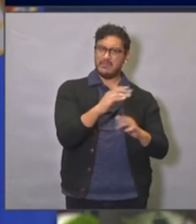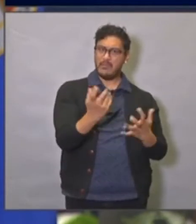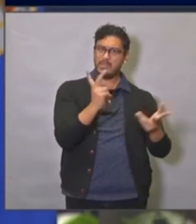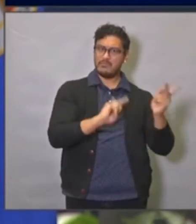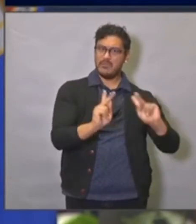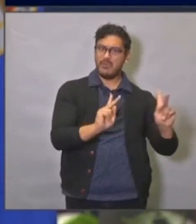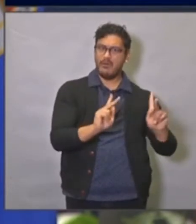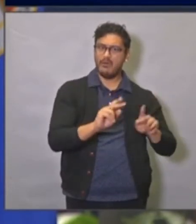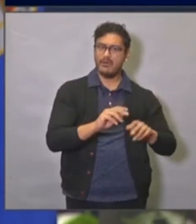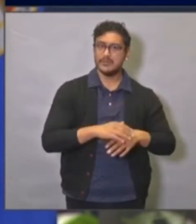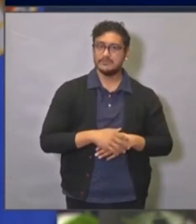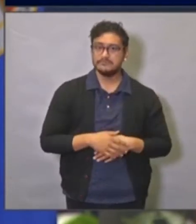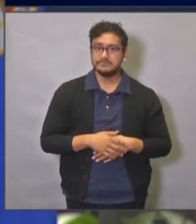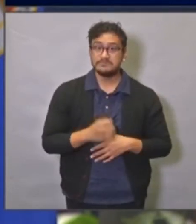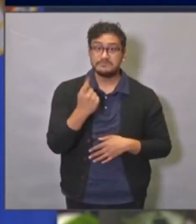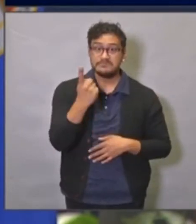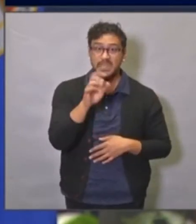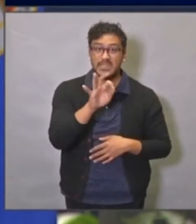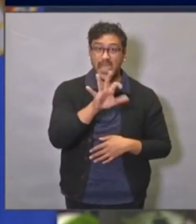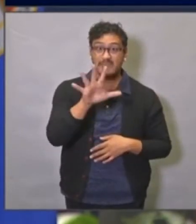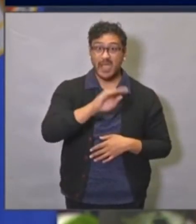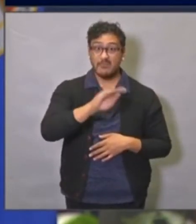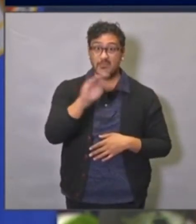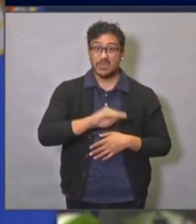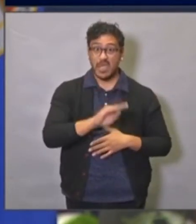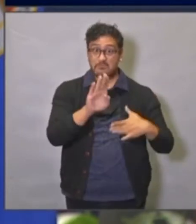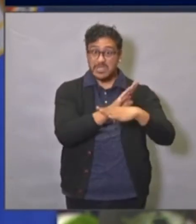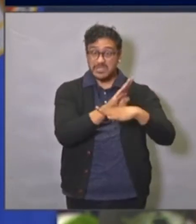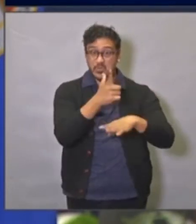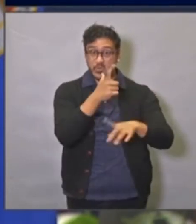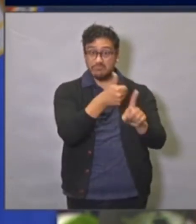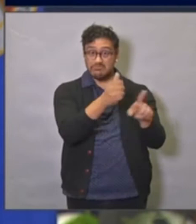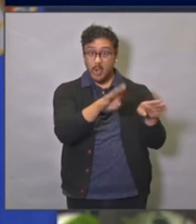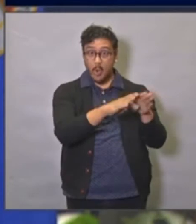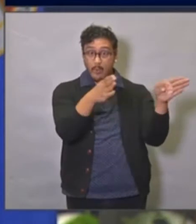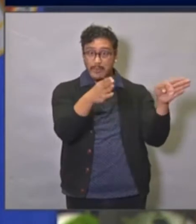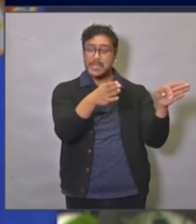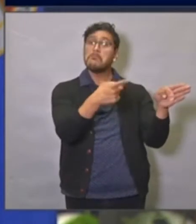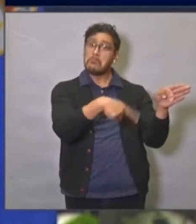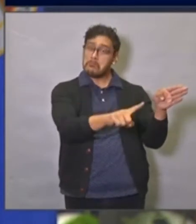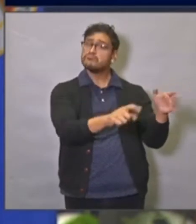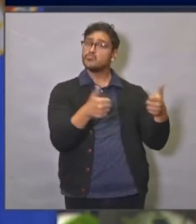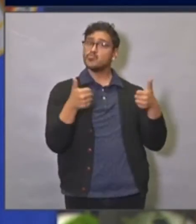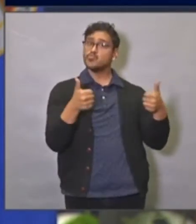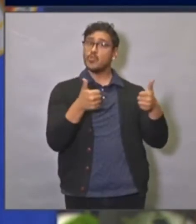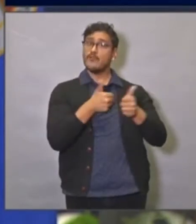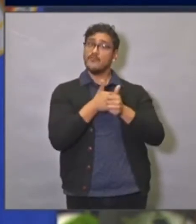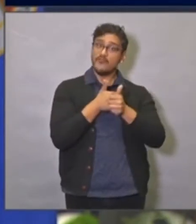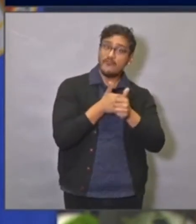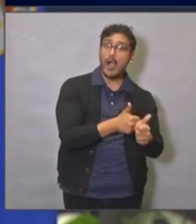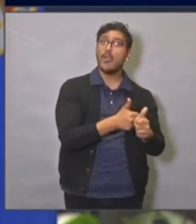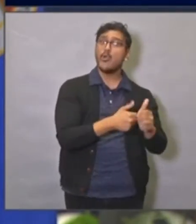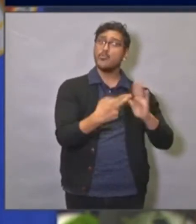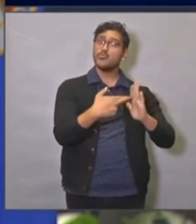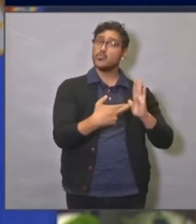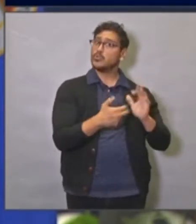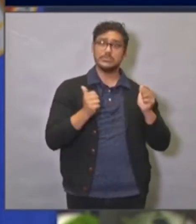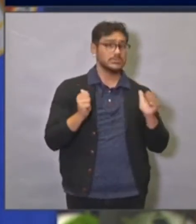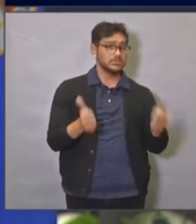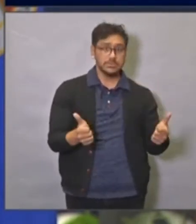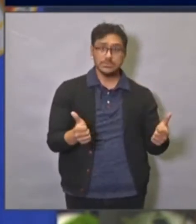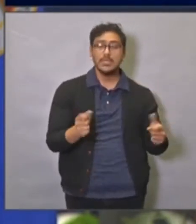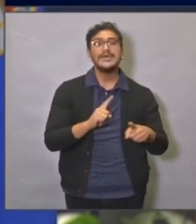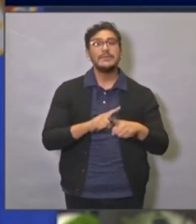approximately 95% of businesses that have reopened have been in compliance with public health guidelines. However, we are implementing